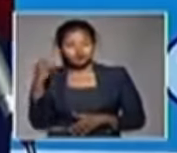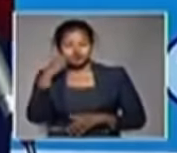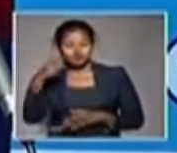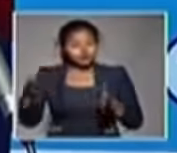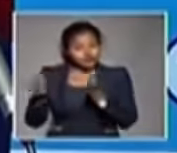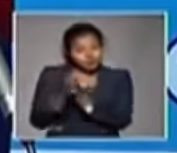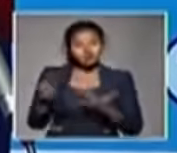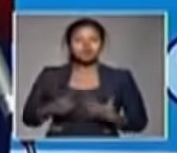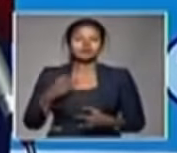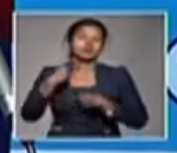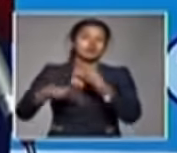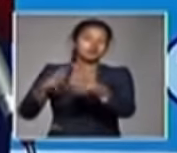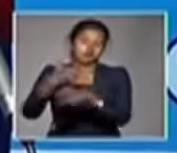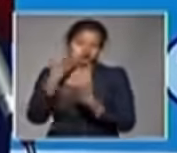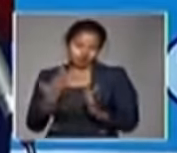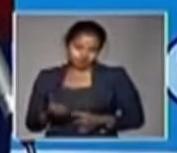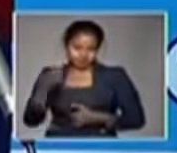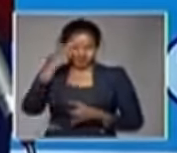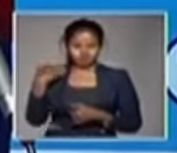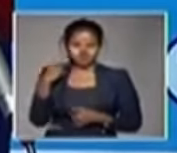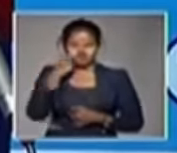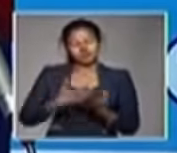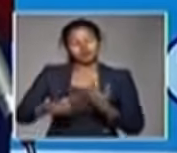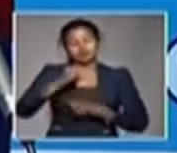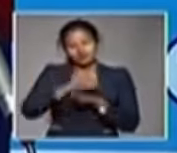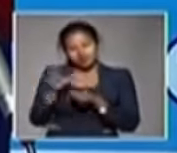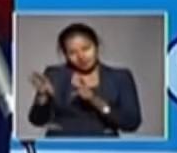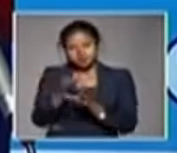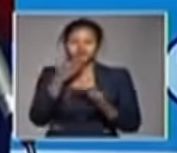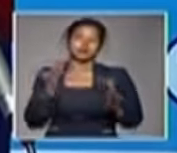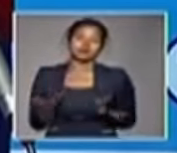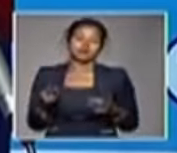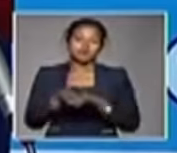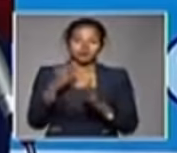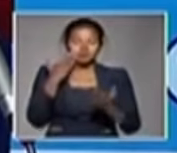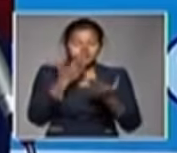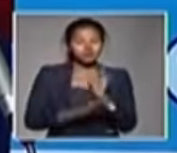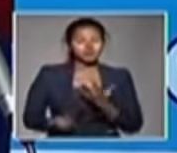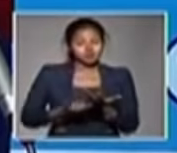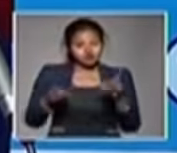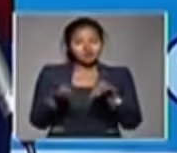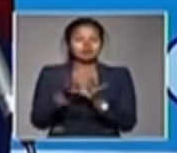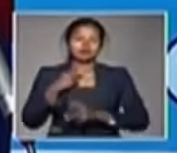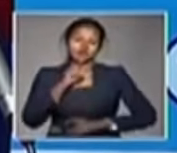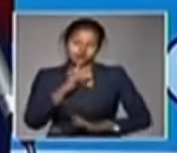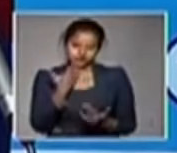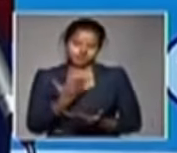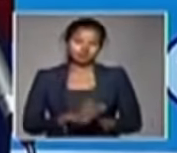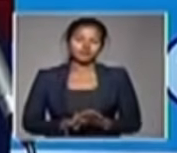to their family members who belong to high-risk groups. They are exposing them to risk as well.